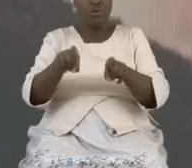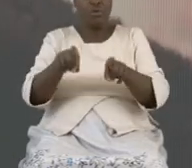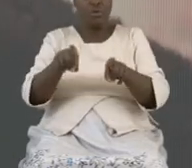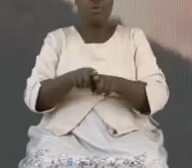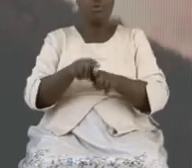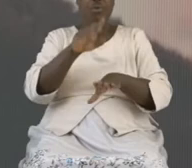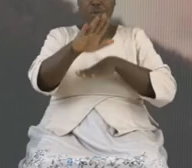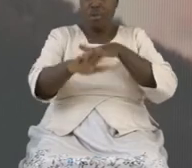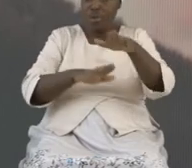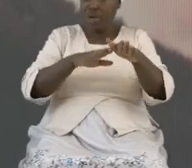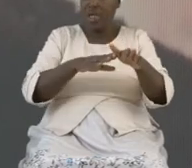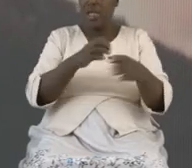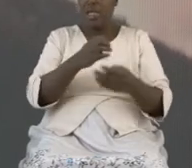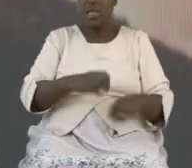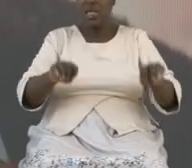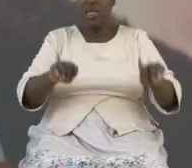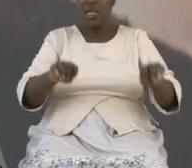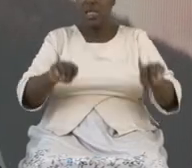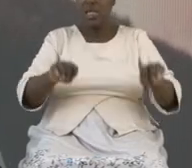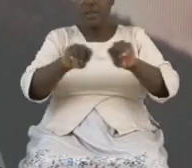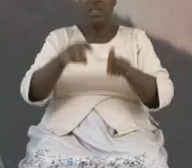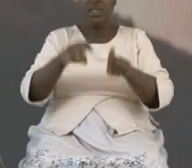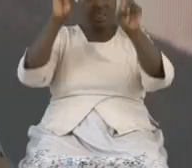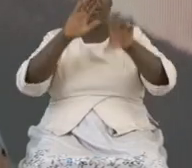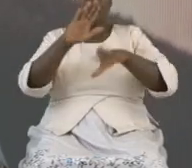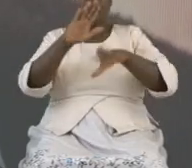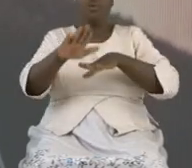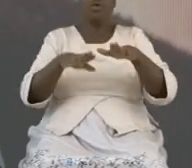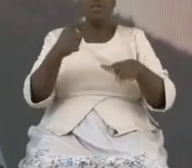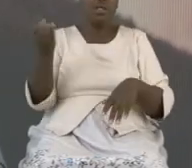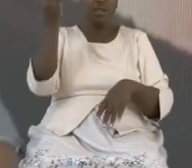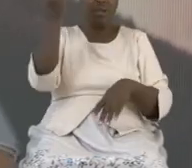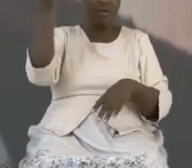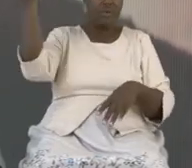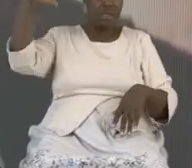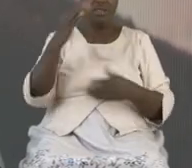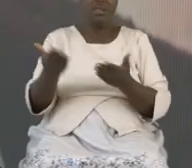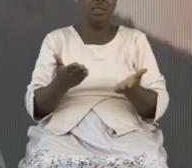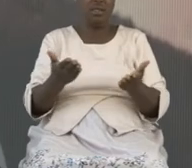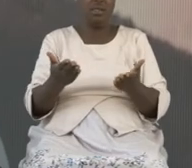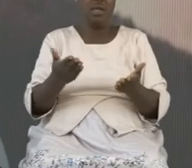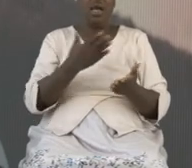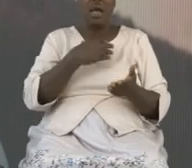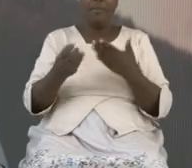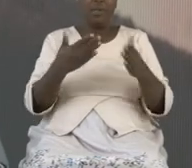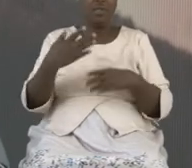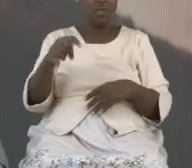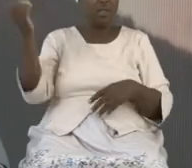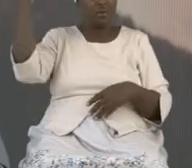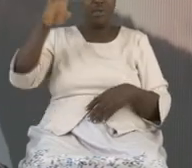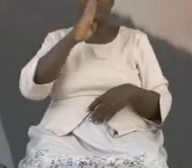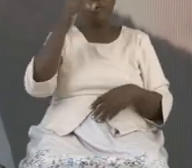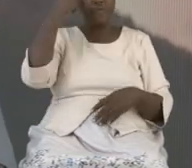even as he walked. The grace is available. May the grace be for every one of